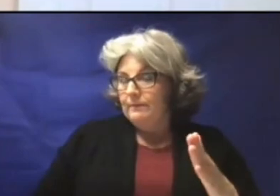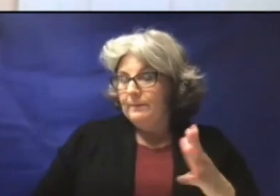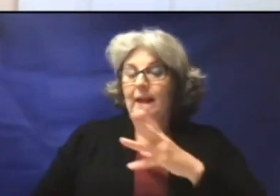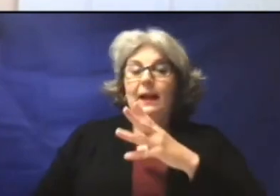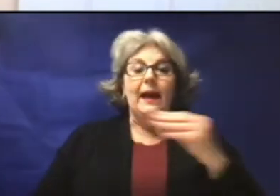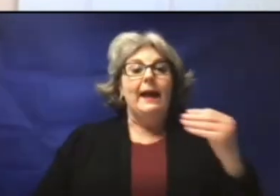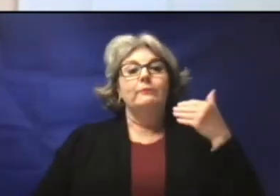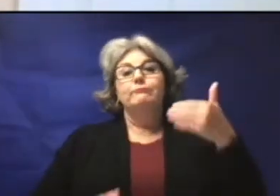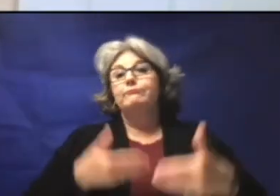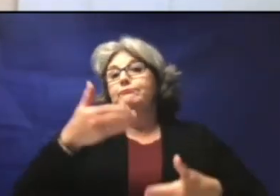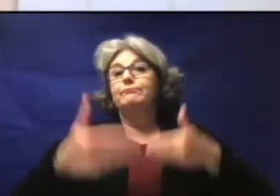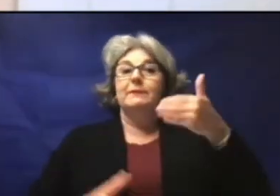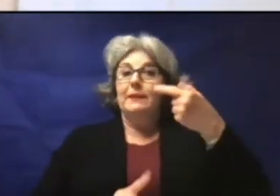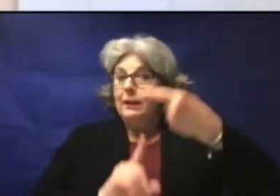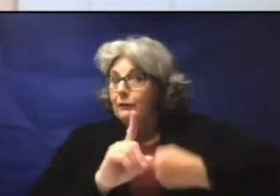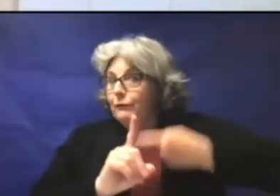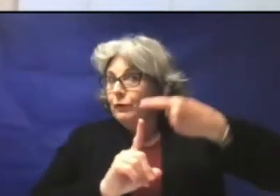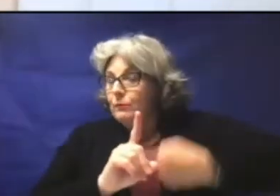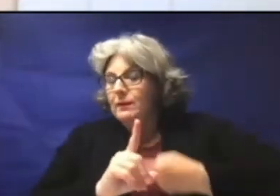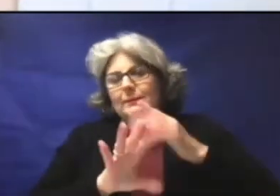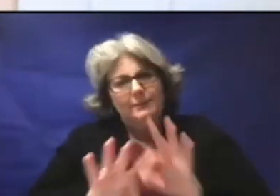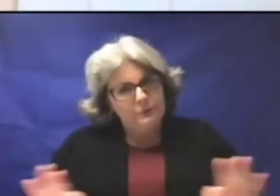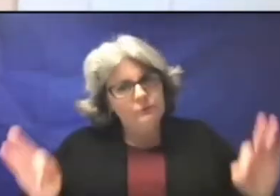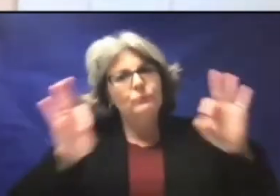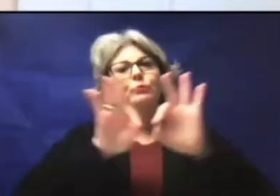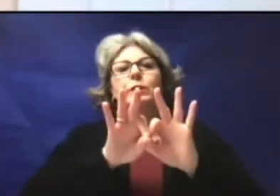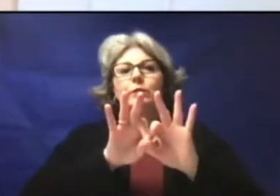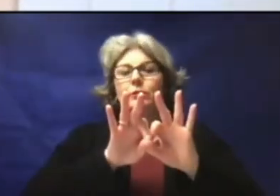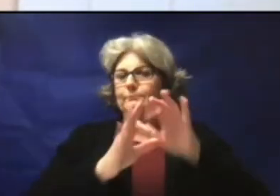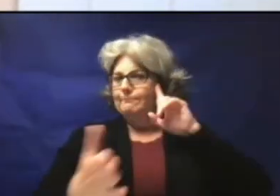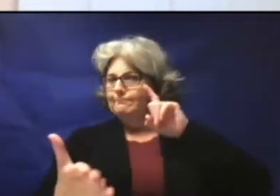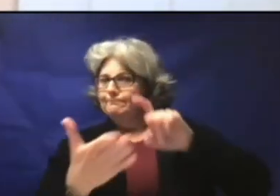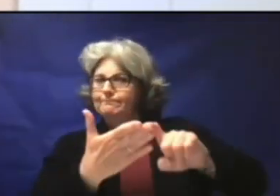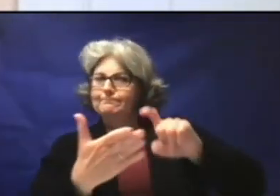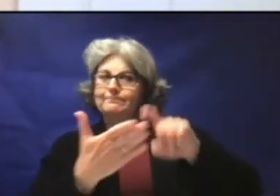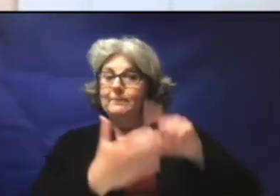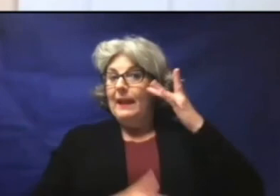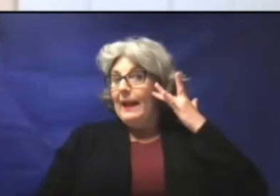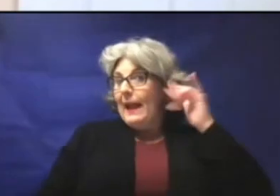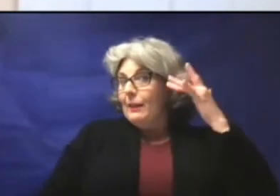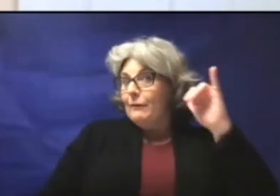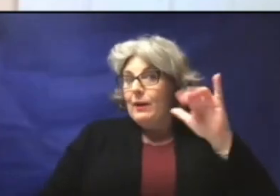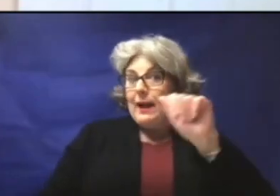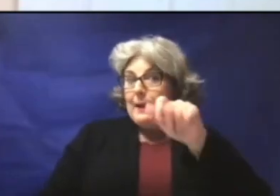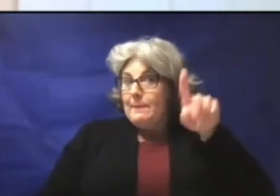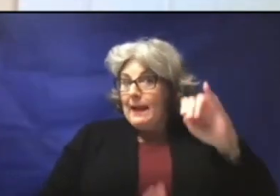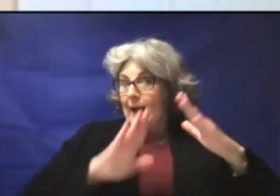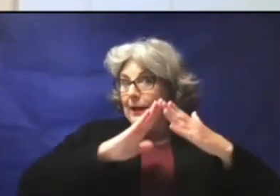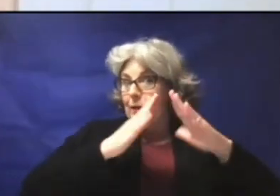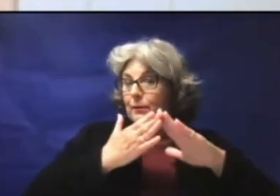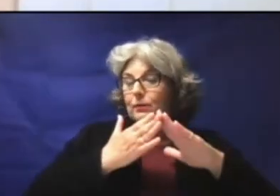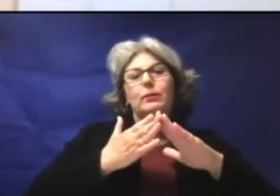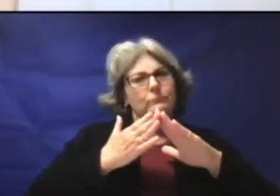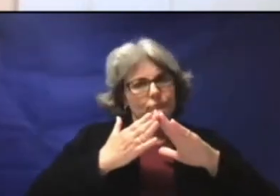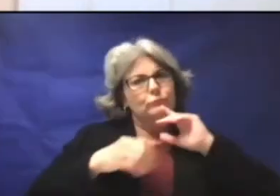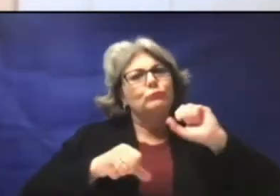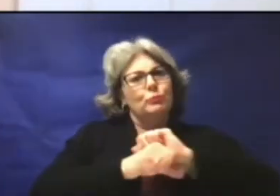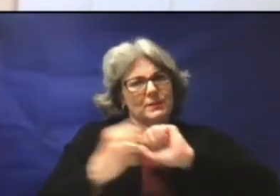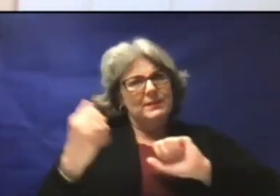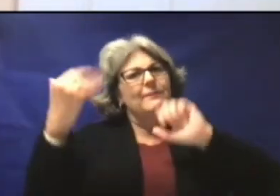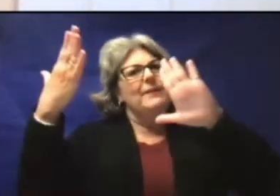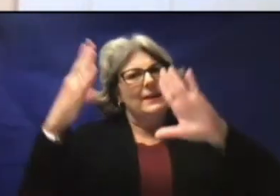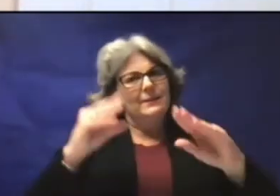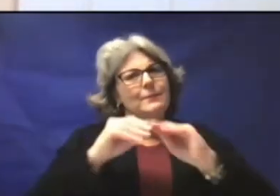we move through the next few months, it's critical to recognize that California's AAPI community is also facing